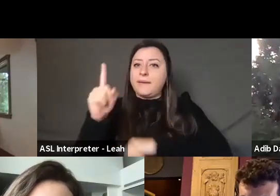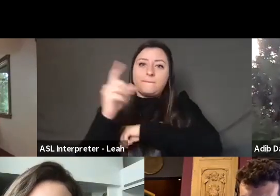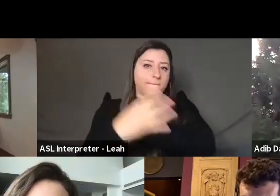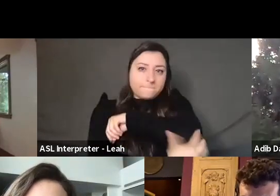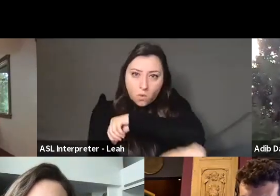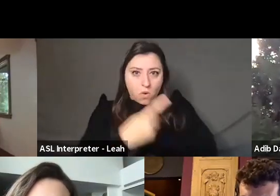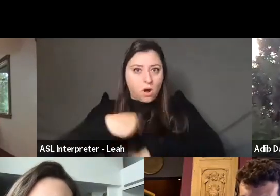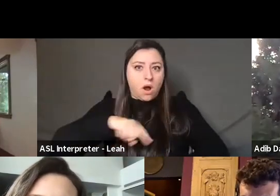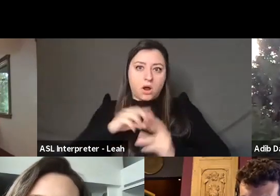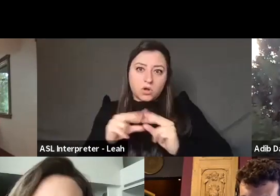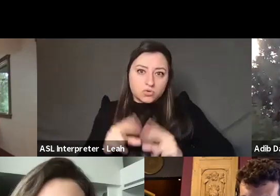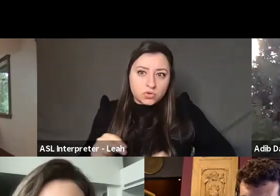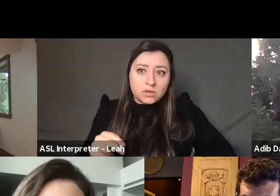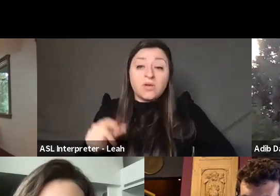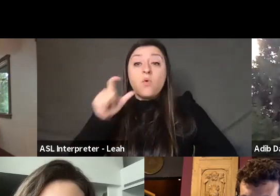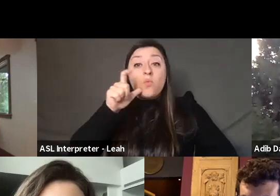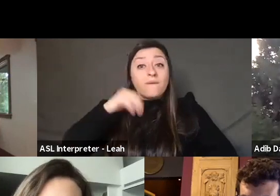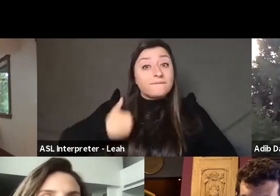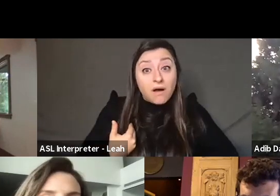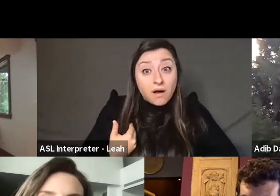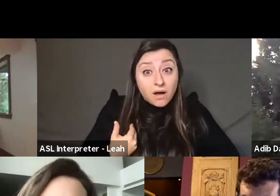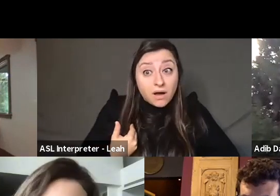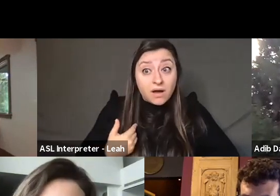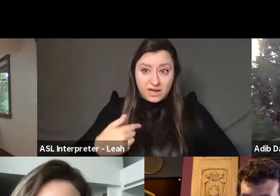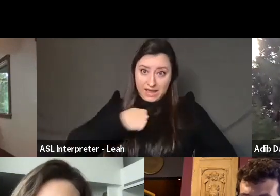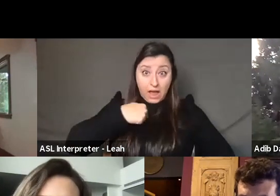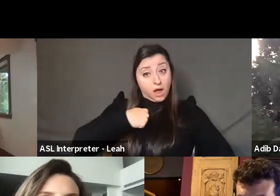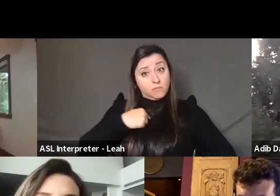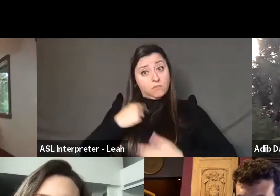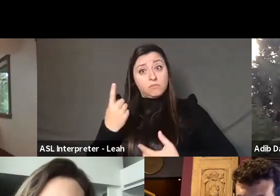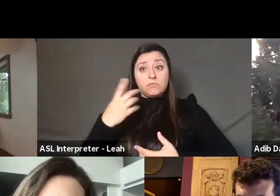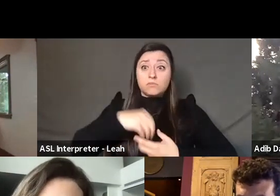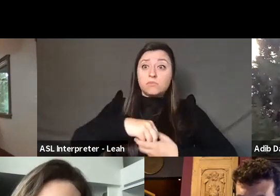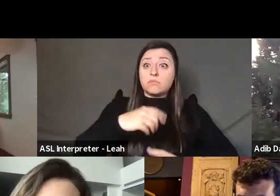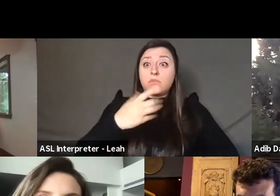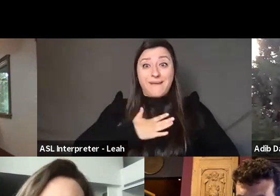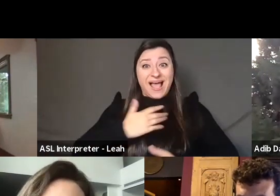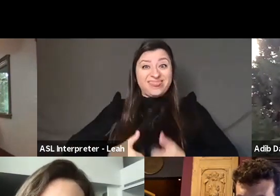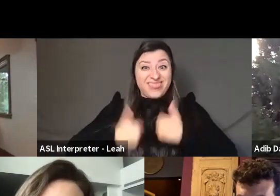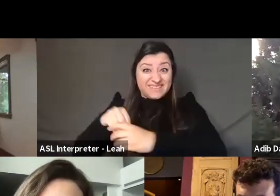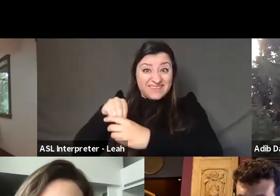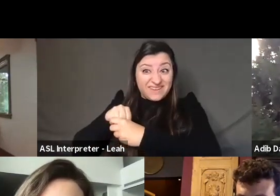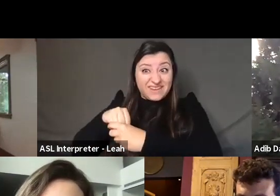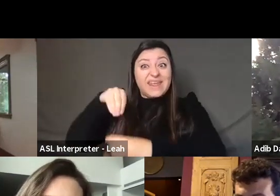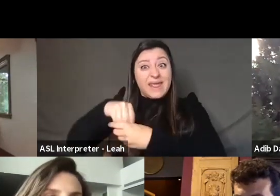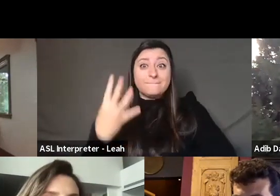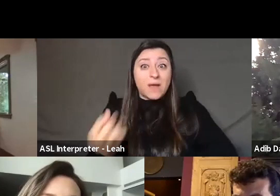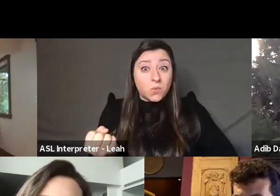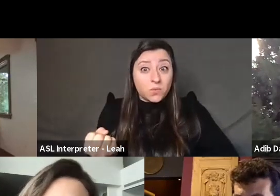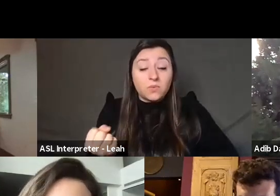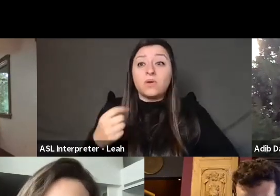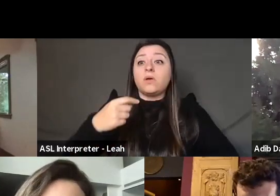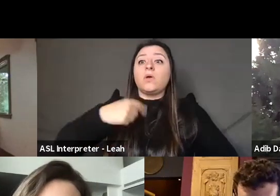nation of people whose only fault, and I am one of them, all my life savings are in a bank in Beirut, is that